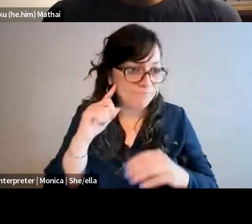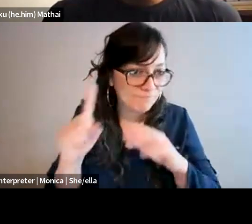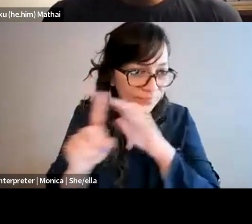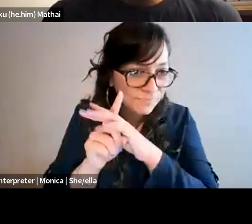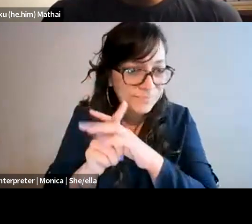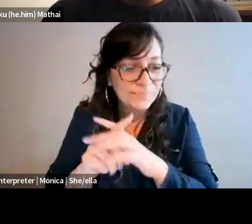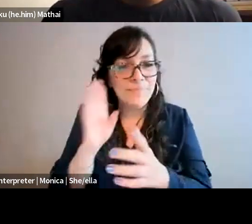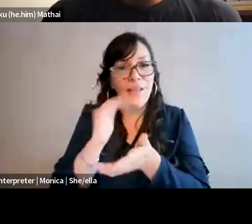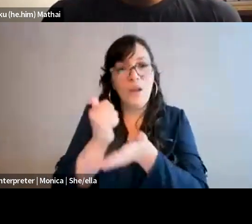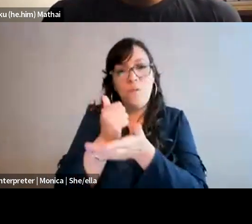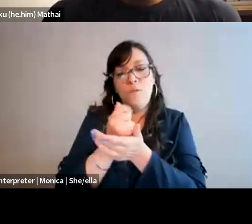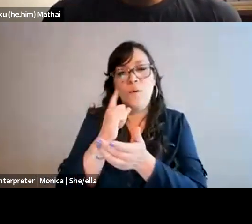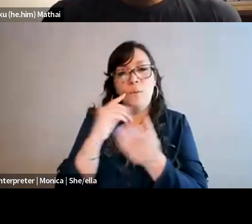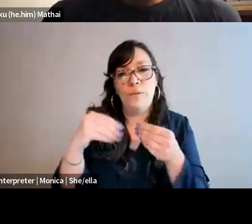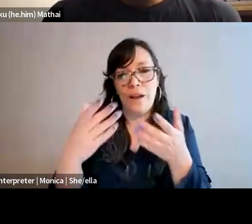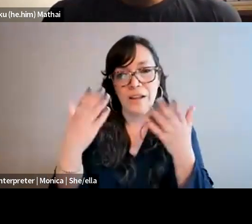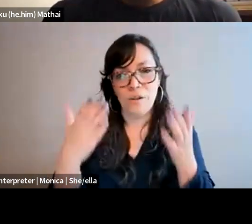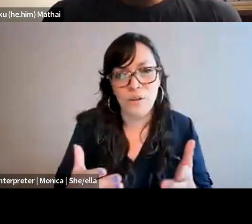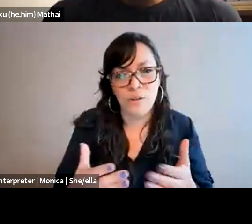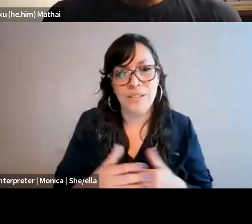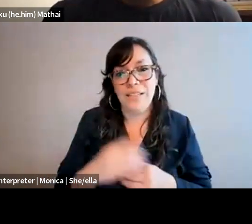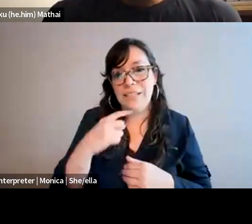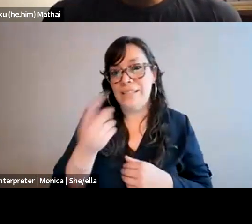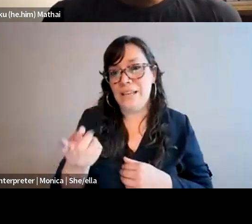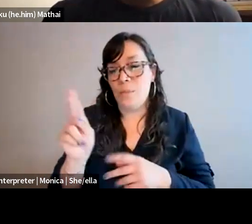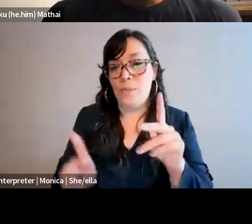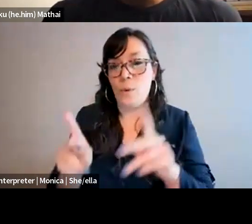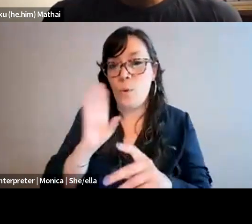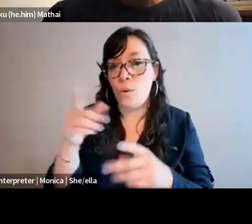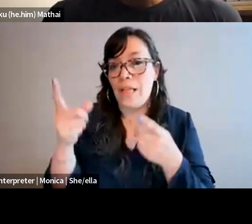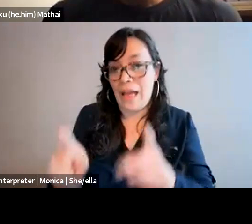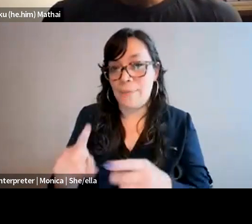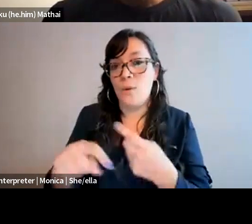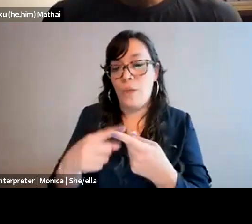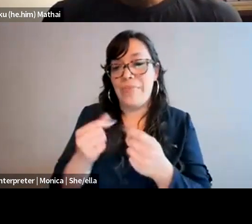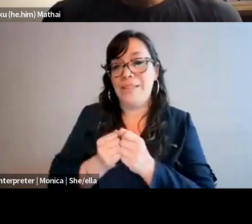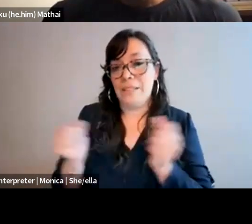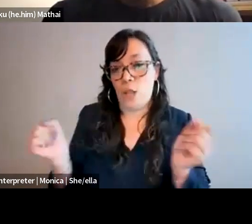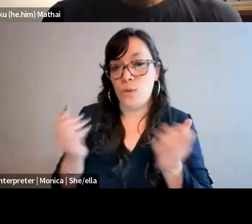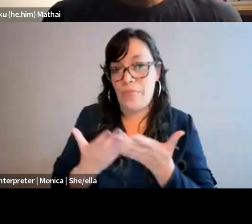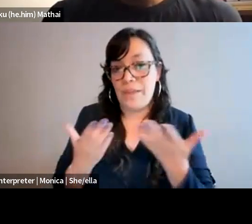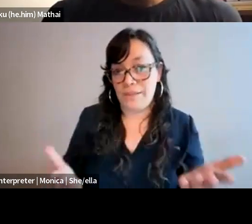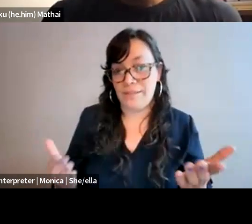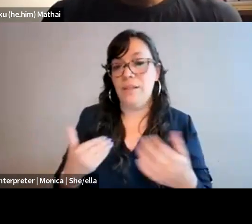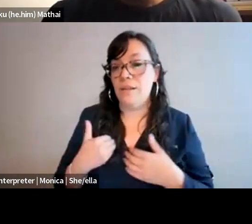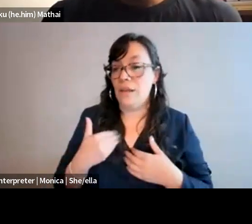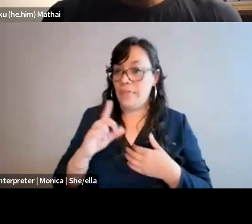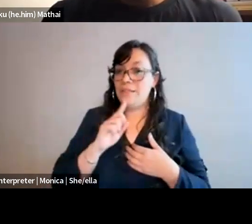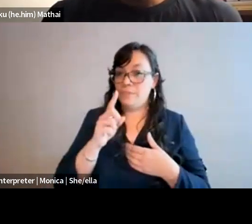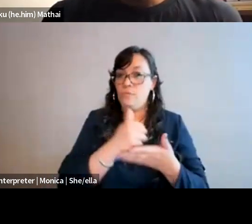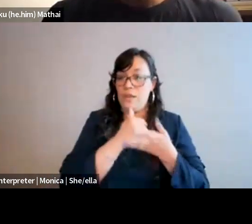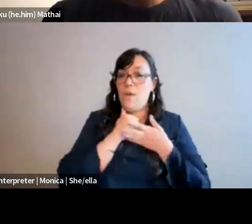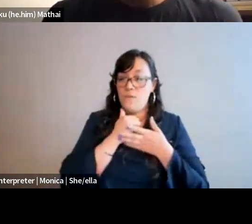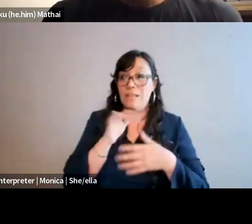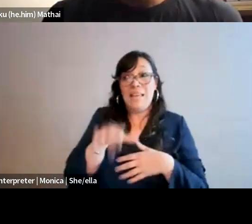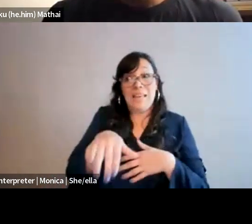helpful providers can do is actually tell people what will happen to them when they disclose things. That has been the most helpful. Like, if